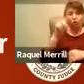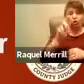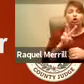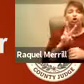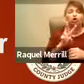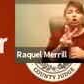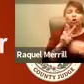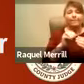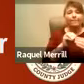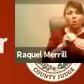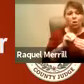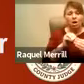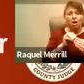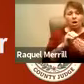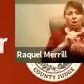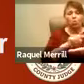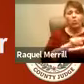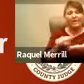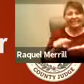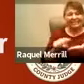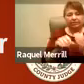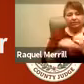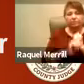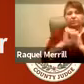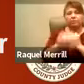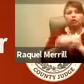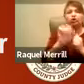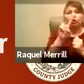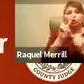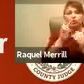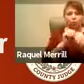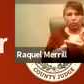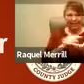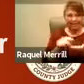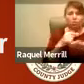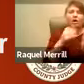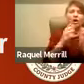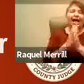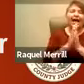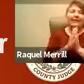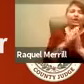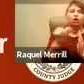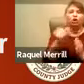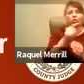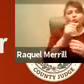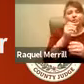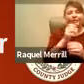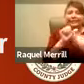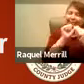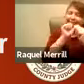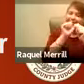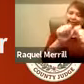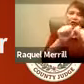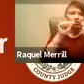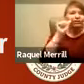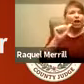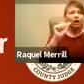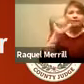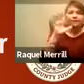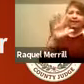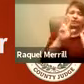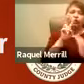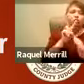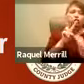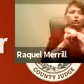more weeks. We're asking you to make a continued sacrifice for 2 more